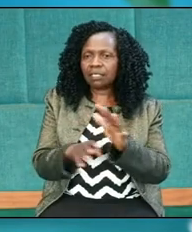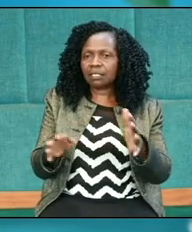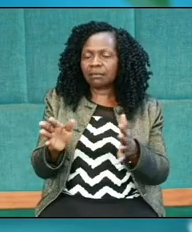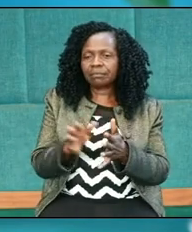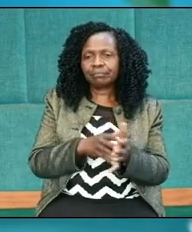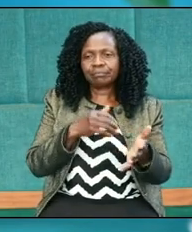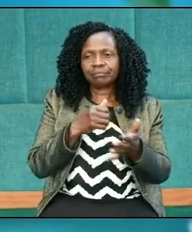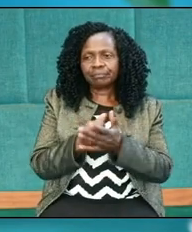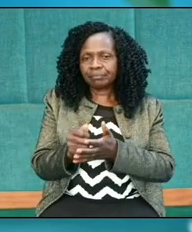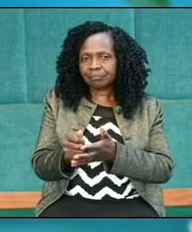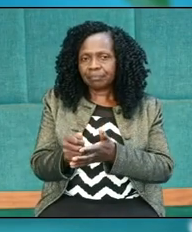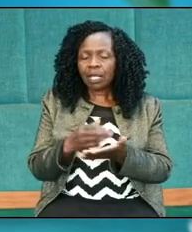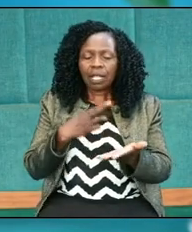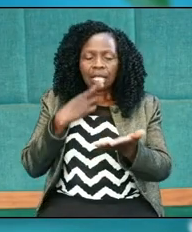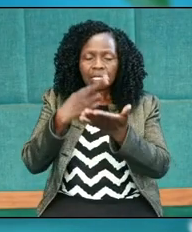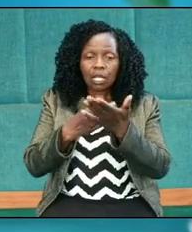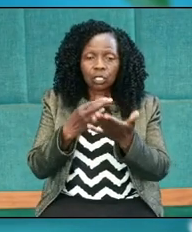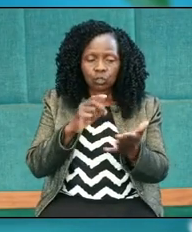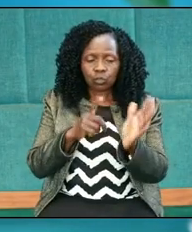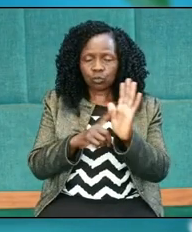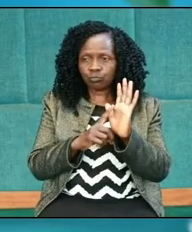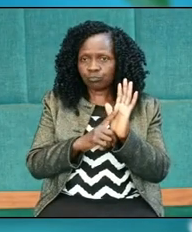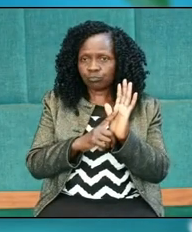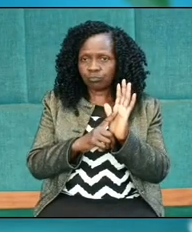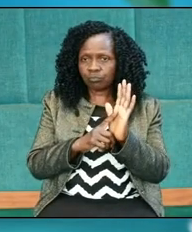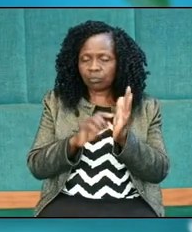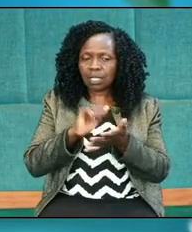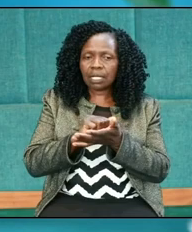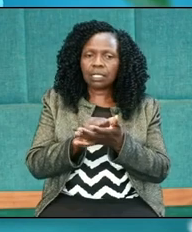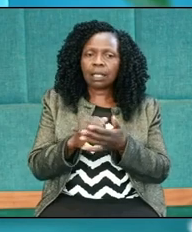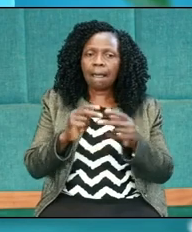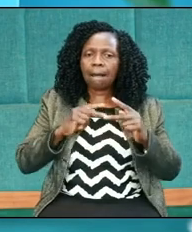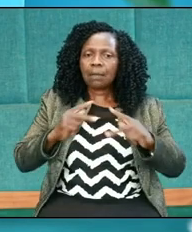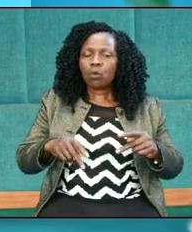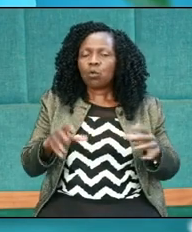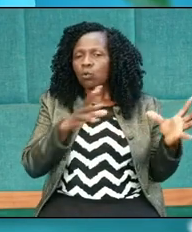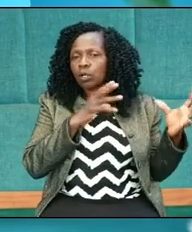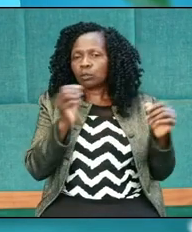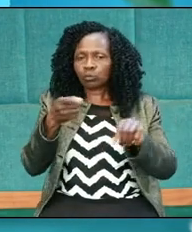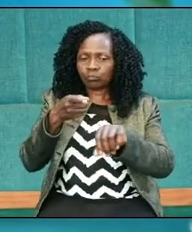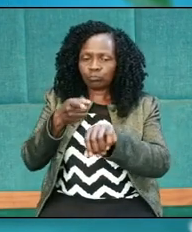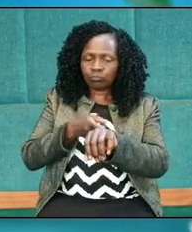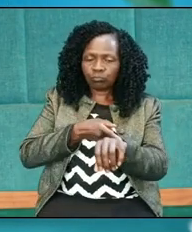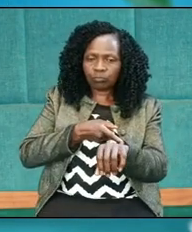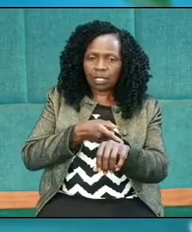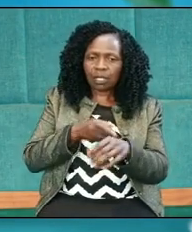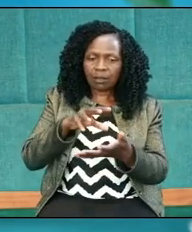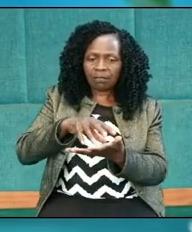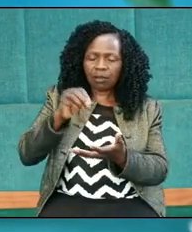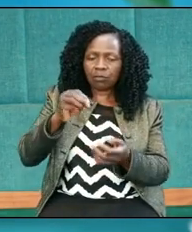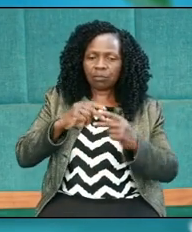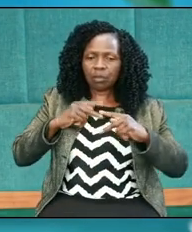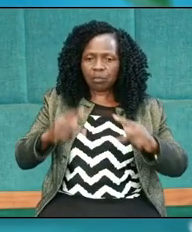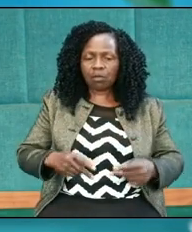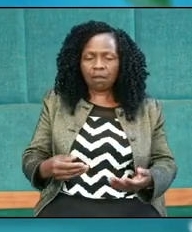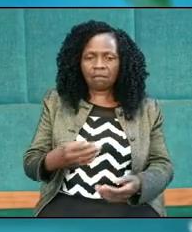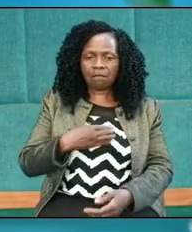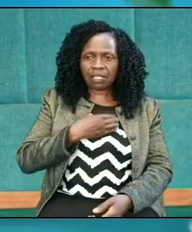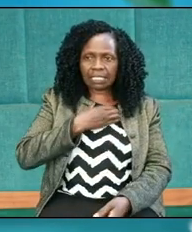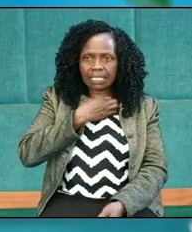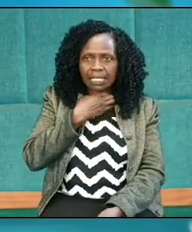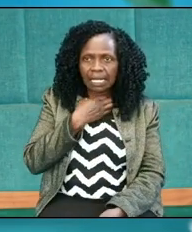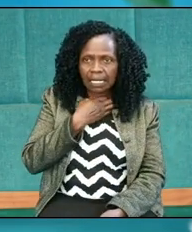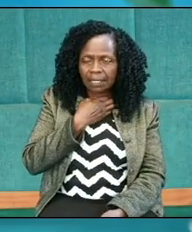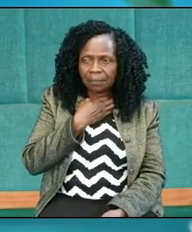that the people who went to surgery, and they found people who were visited, and